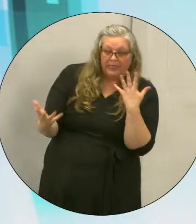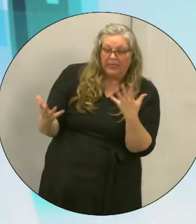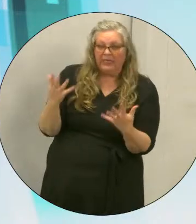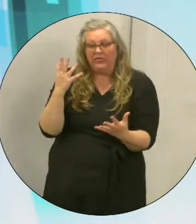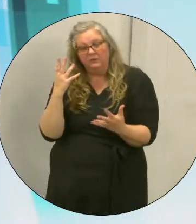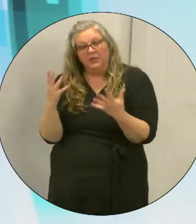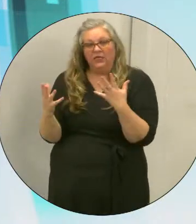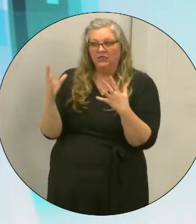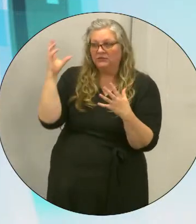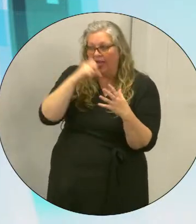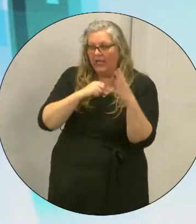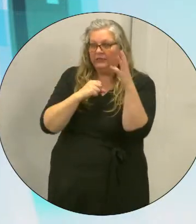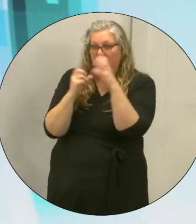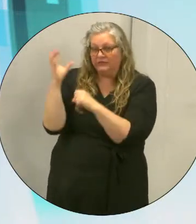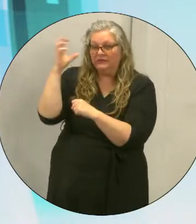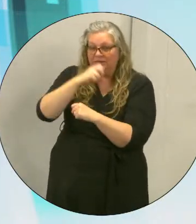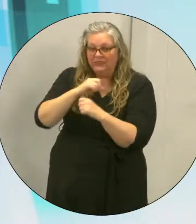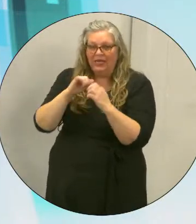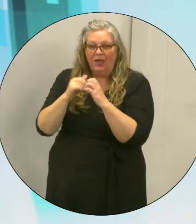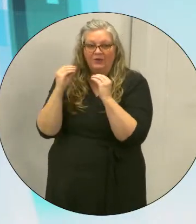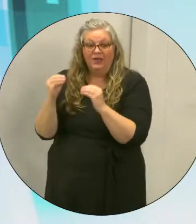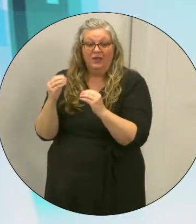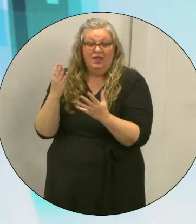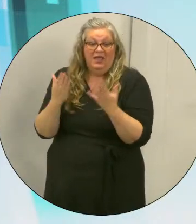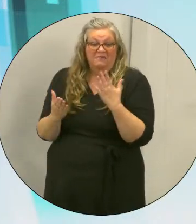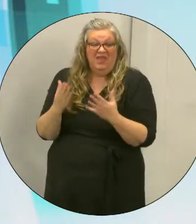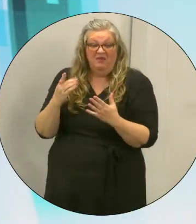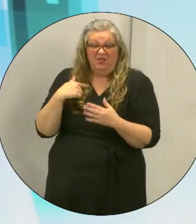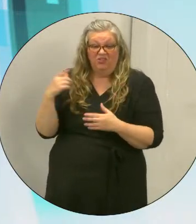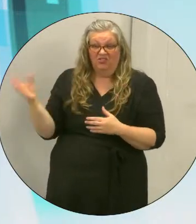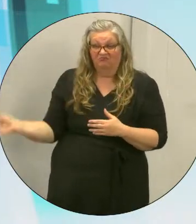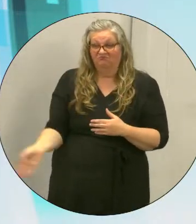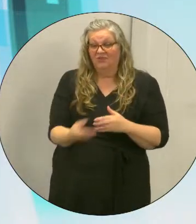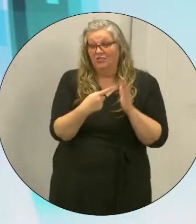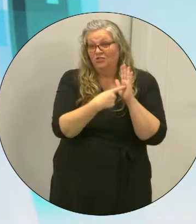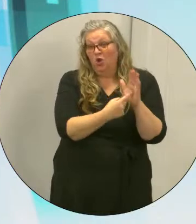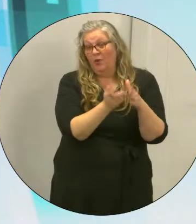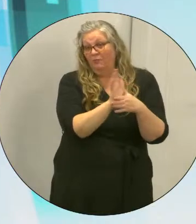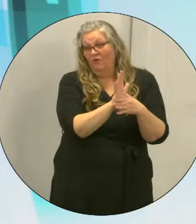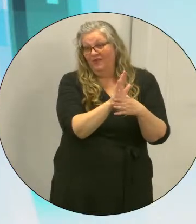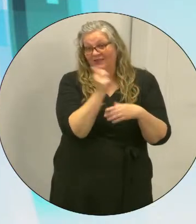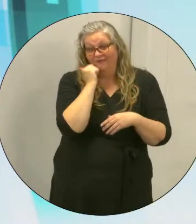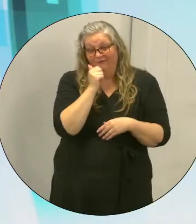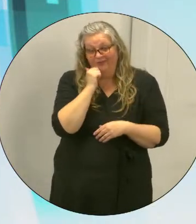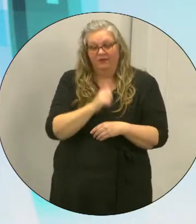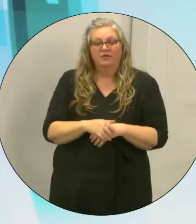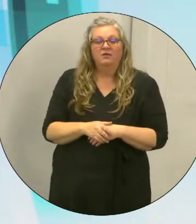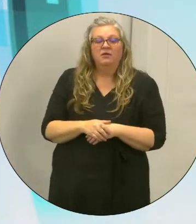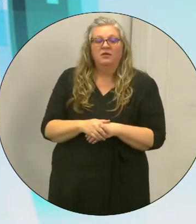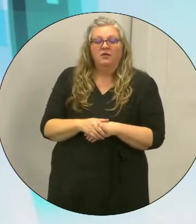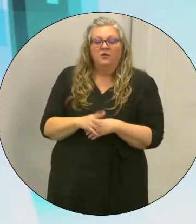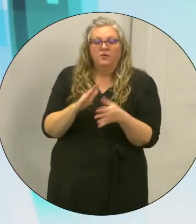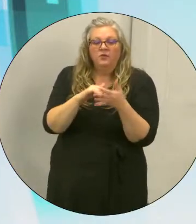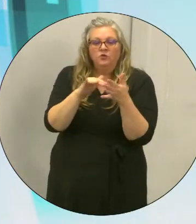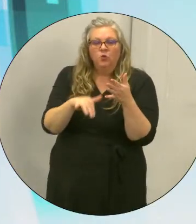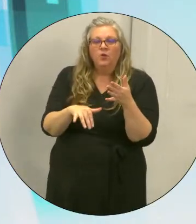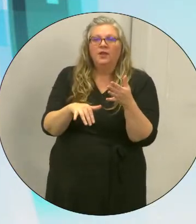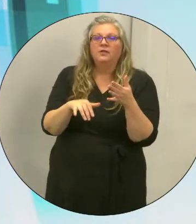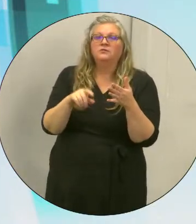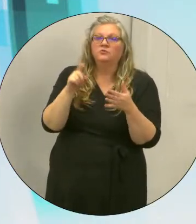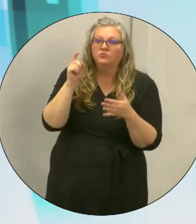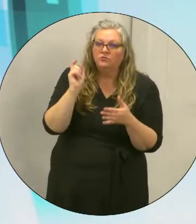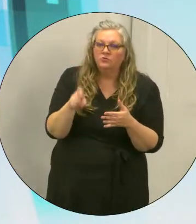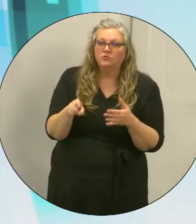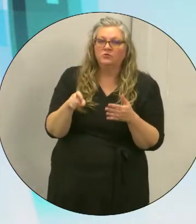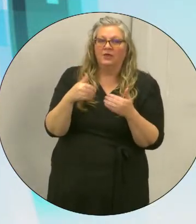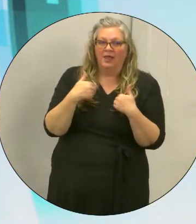their best guess. At worst is parking them in a room showing them movies. Our students deserve to have someone who knows what